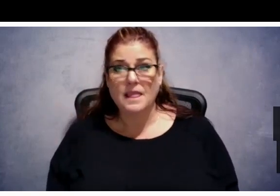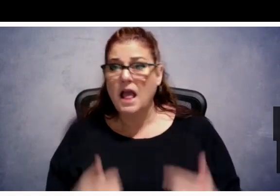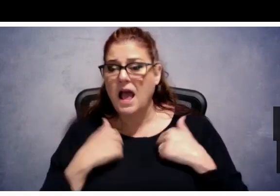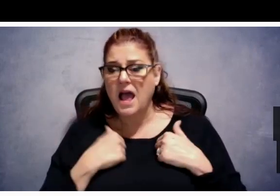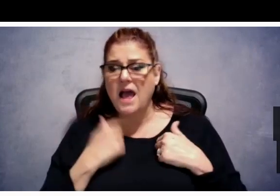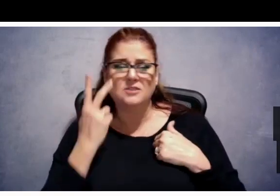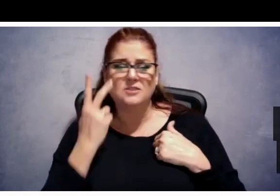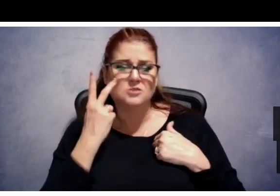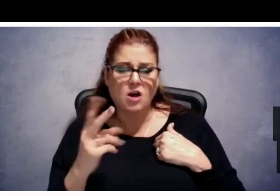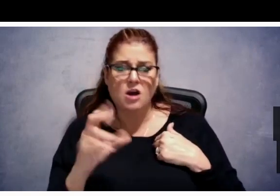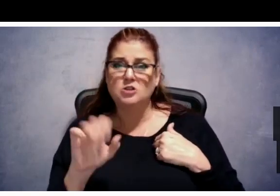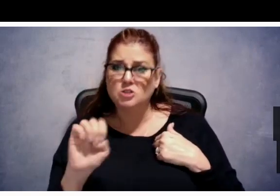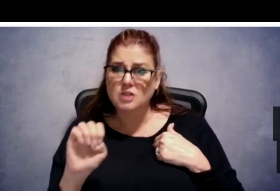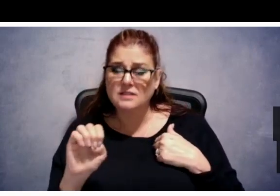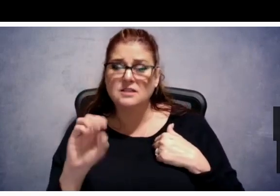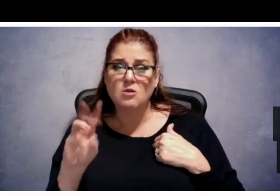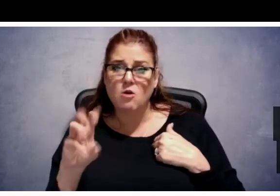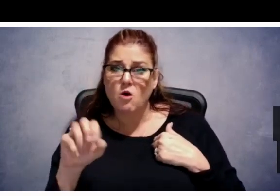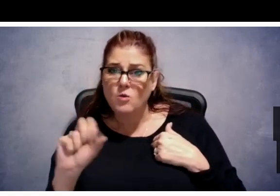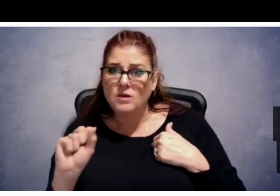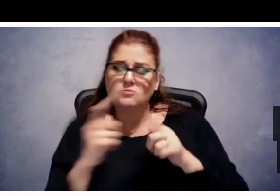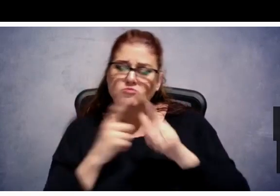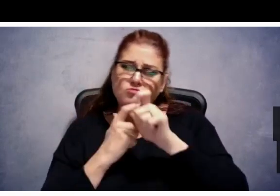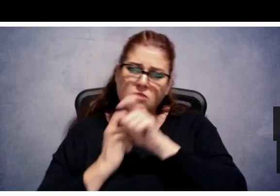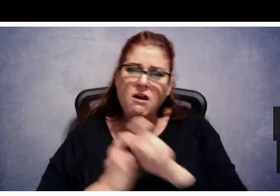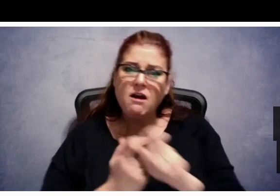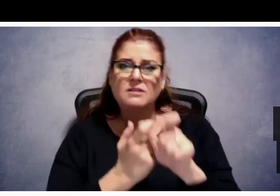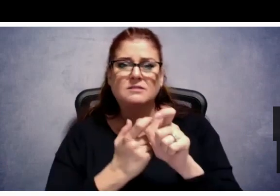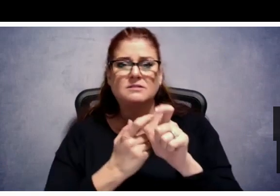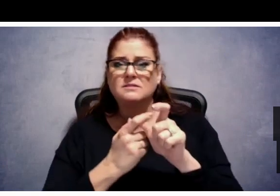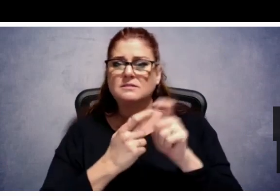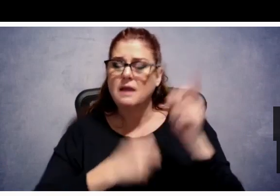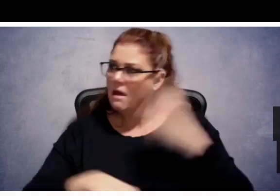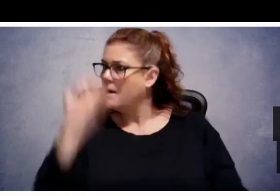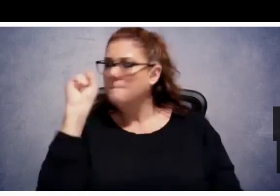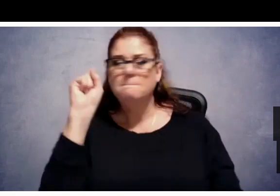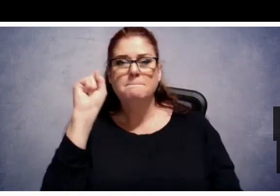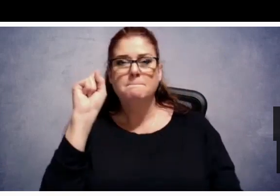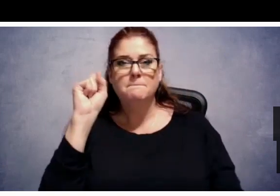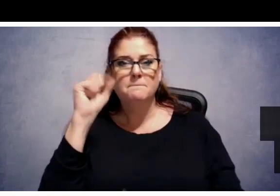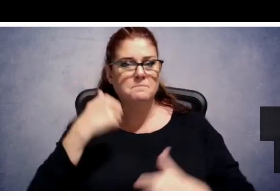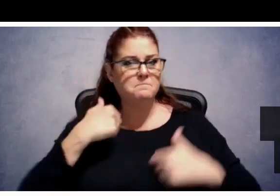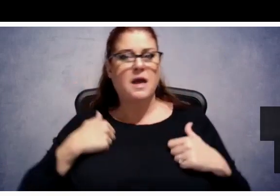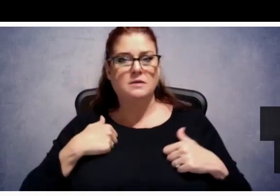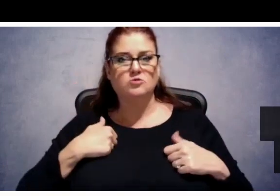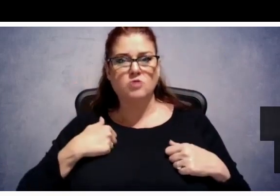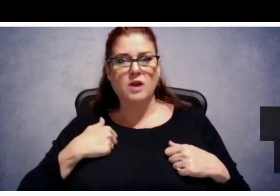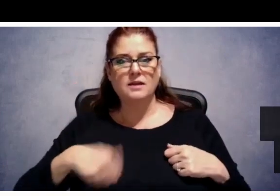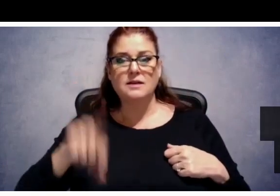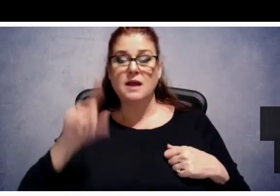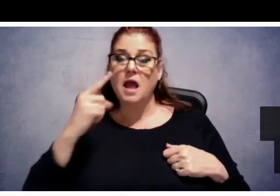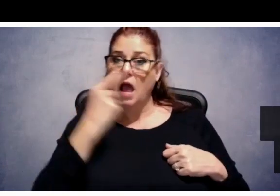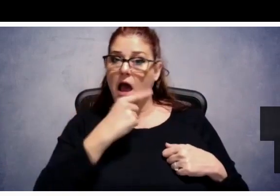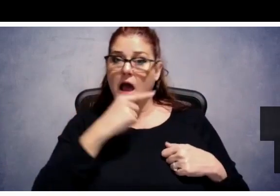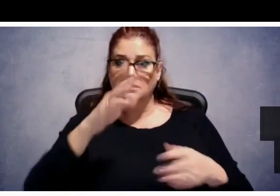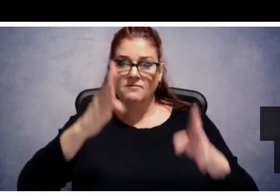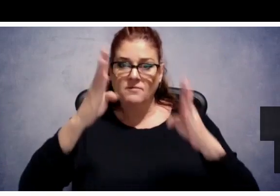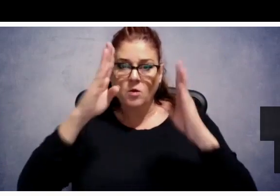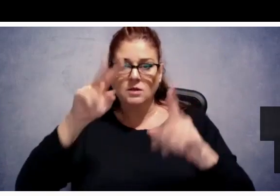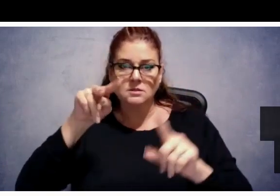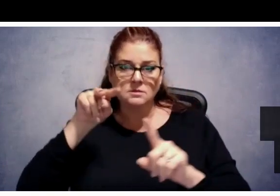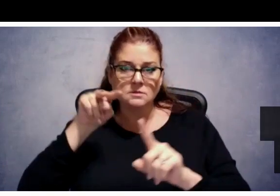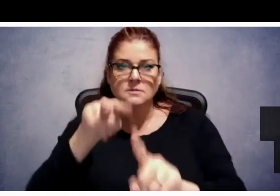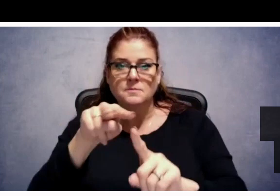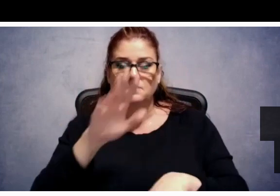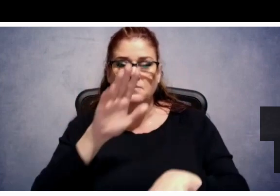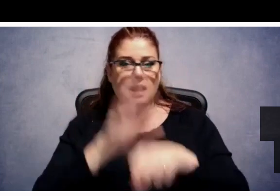saw Jesse Owens run, head up, back straight, eyes focused,